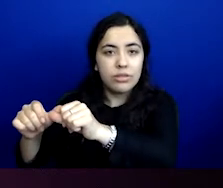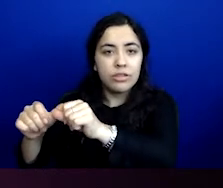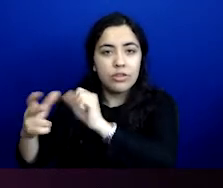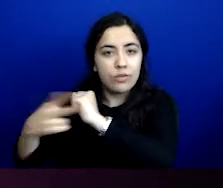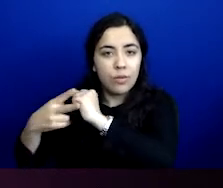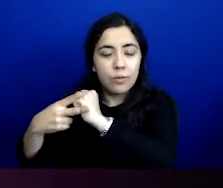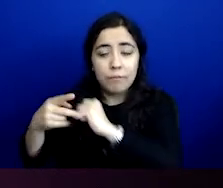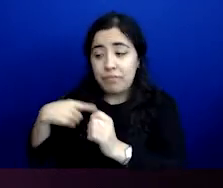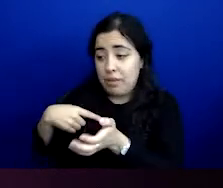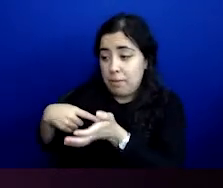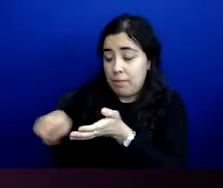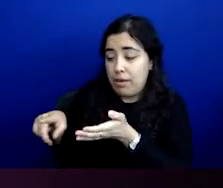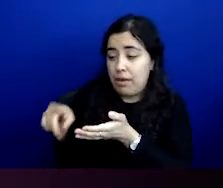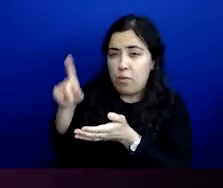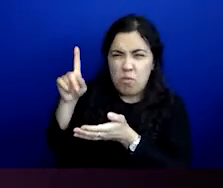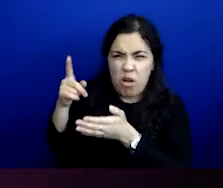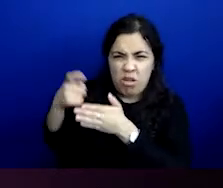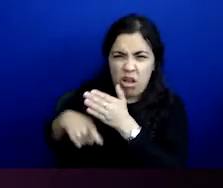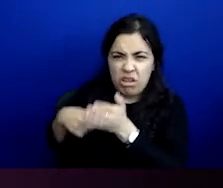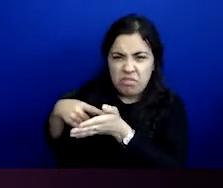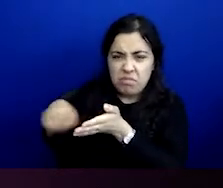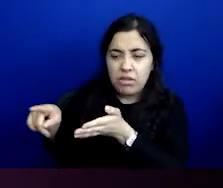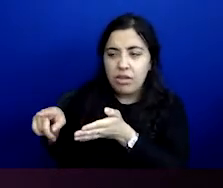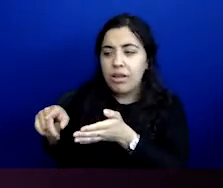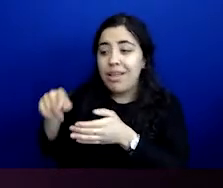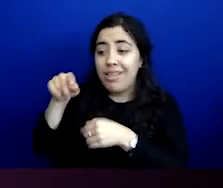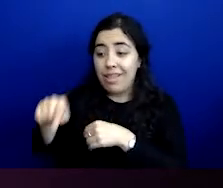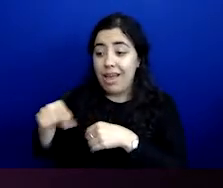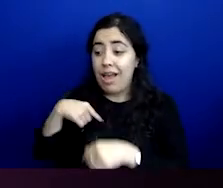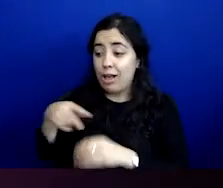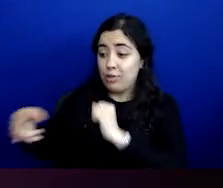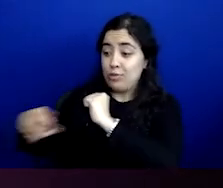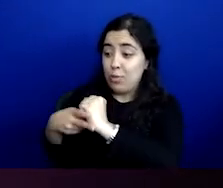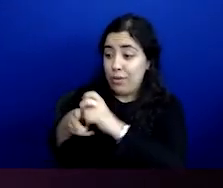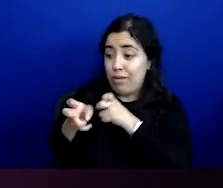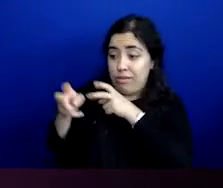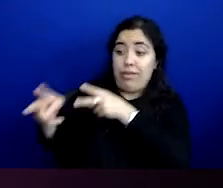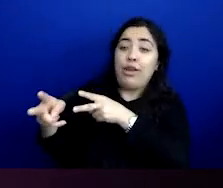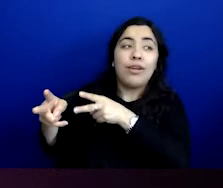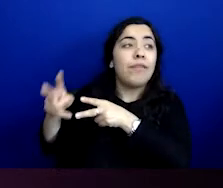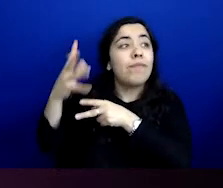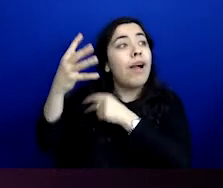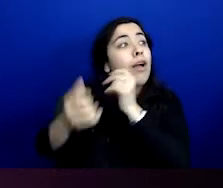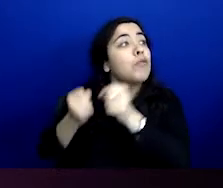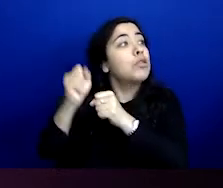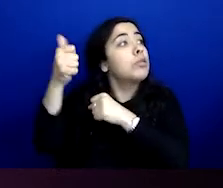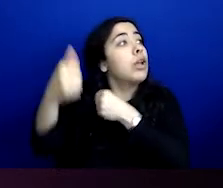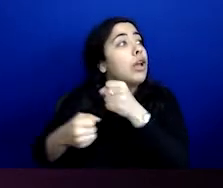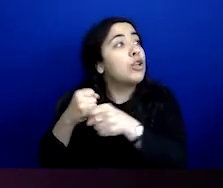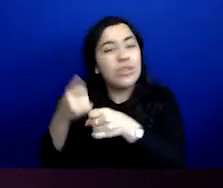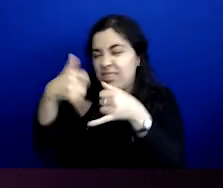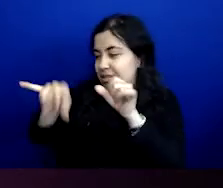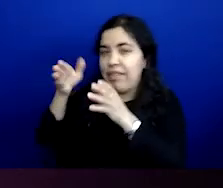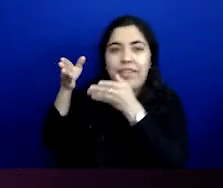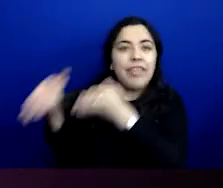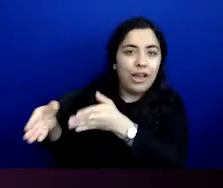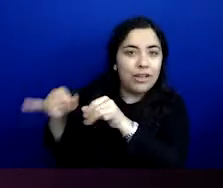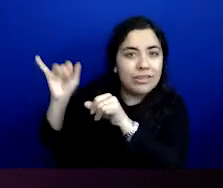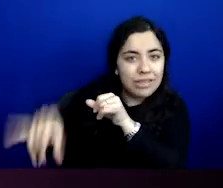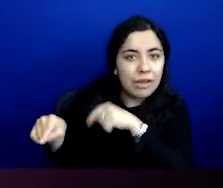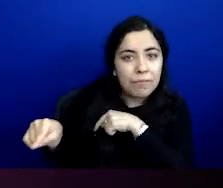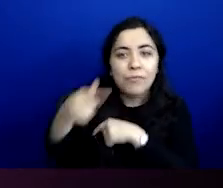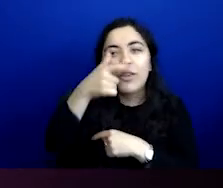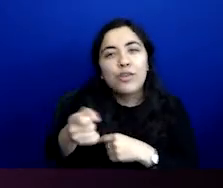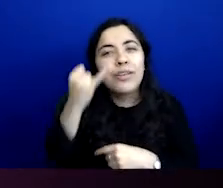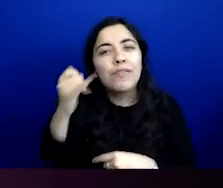transaction cost, I can access this 5, 10 years later, and I can expect it to be there. Now, this is extremely interesting for stuff like web hosting. So what if you